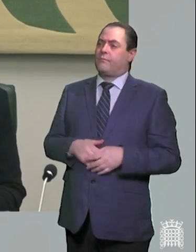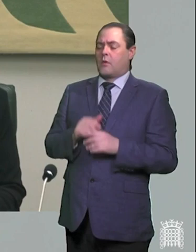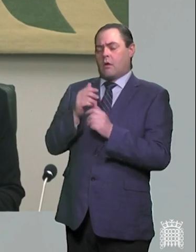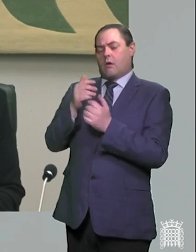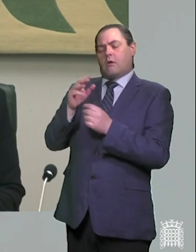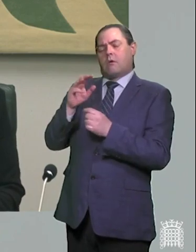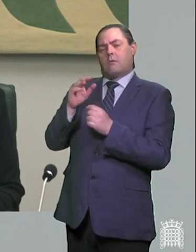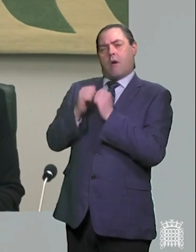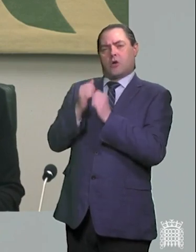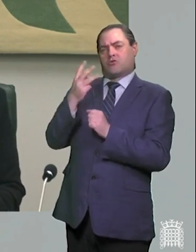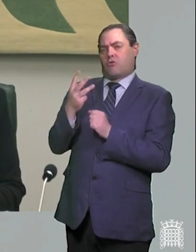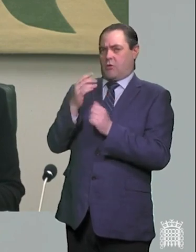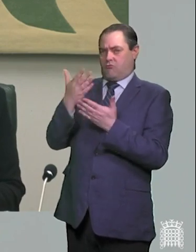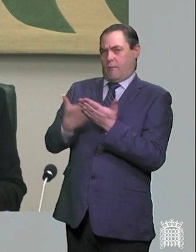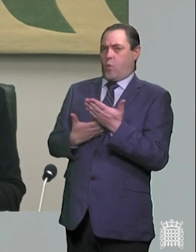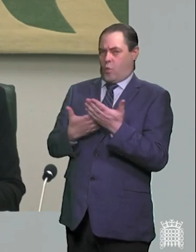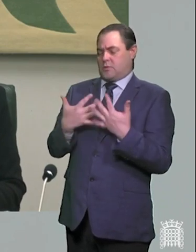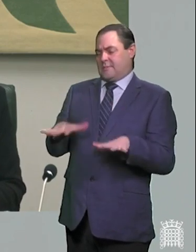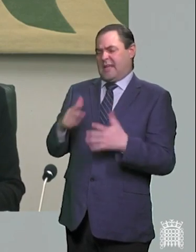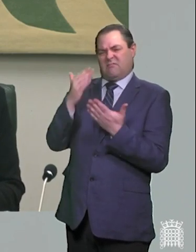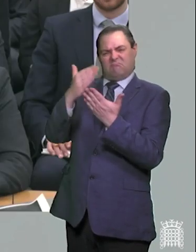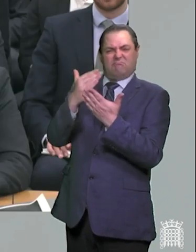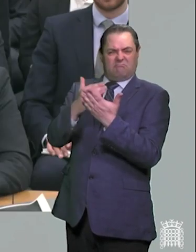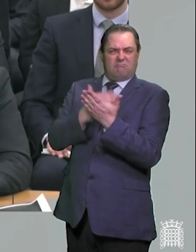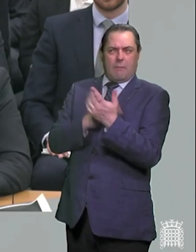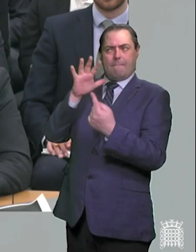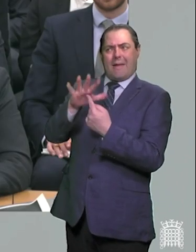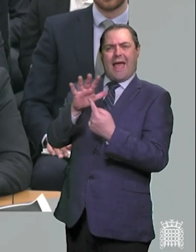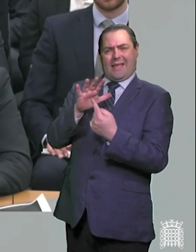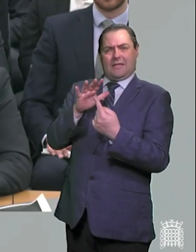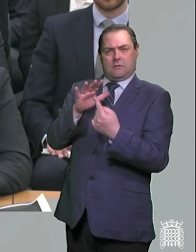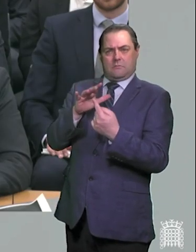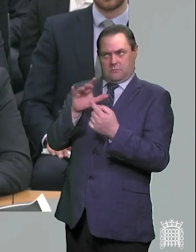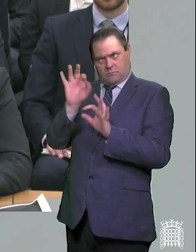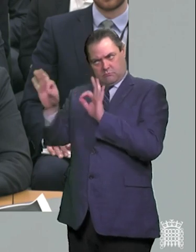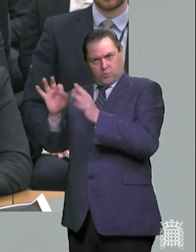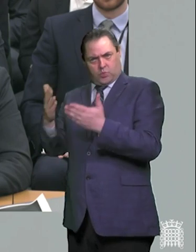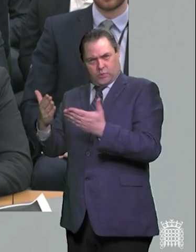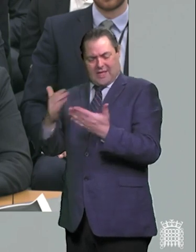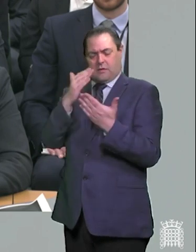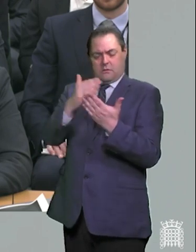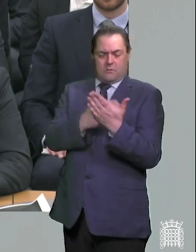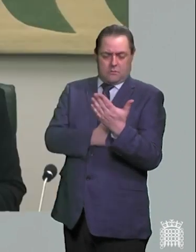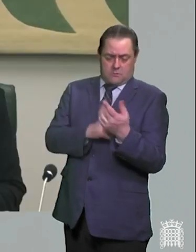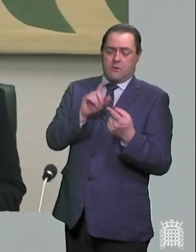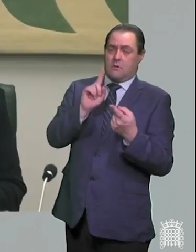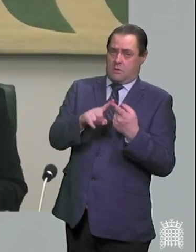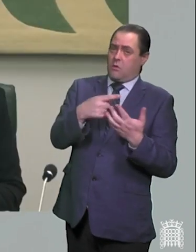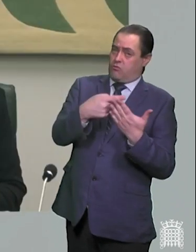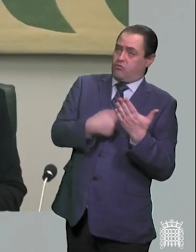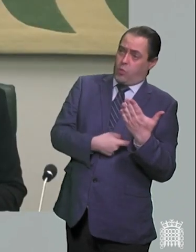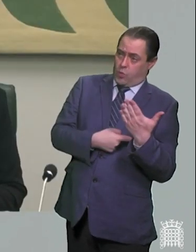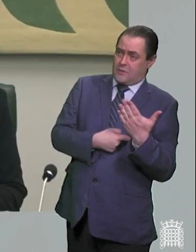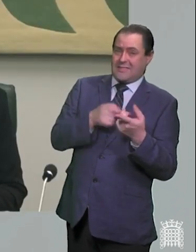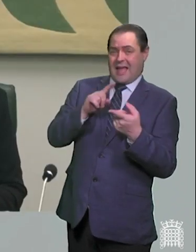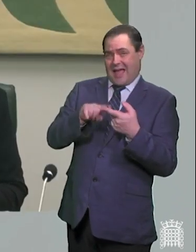out the main issues which we will be asking Mr Johnson about today. We'll be talking about rules